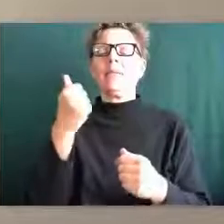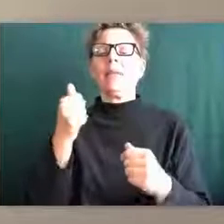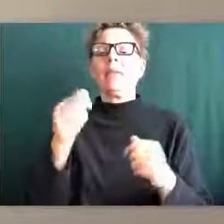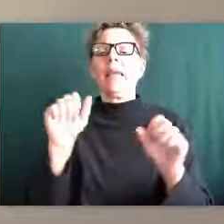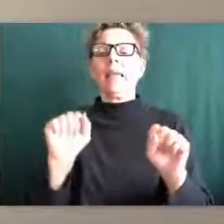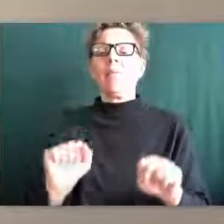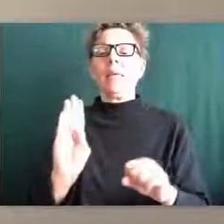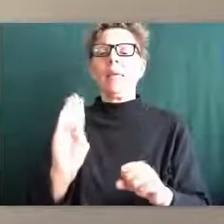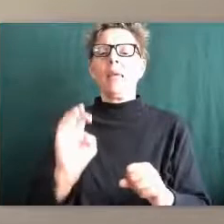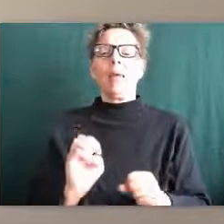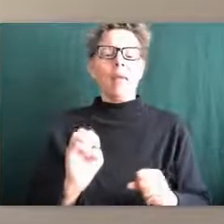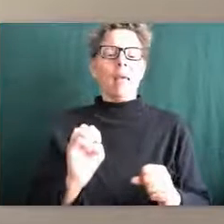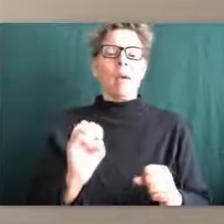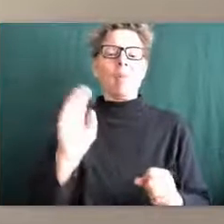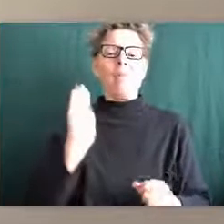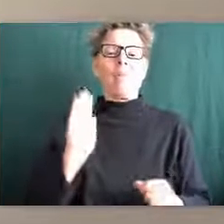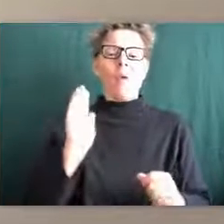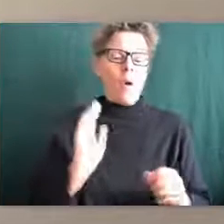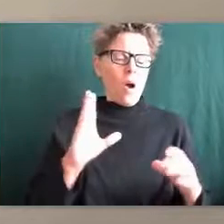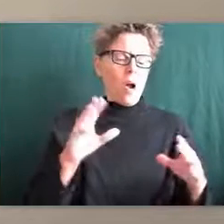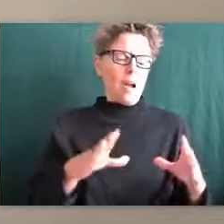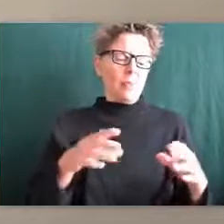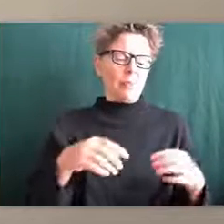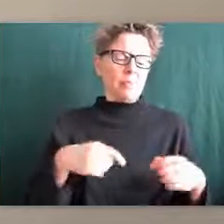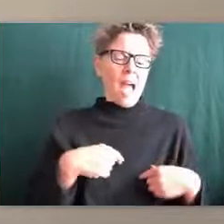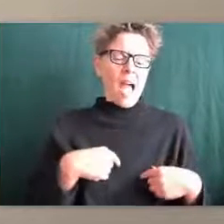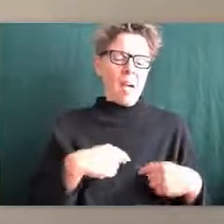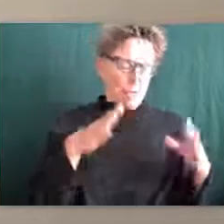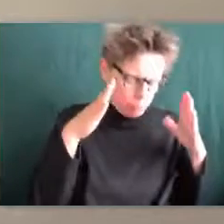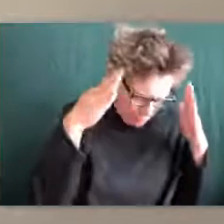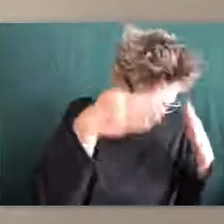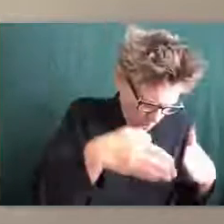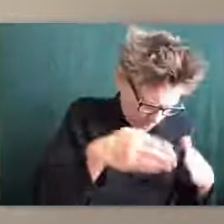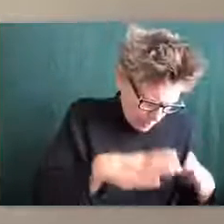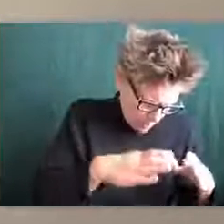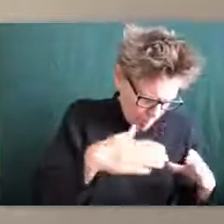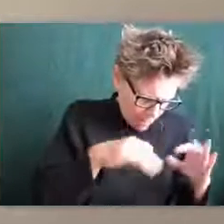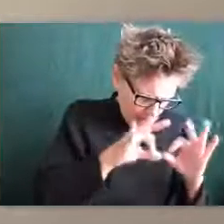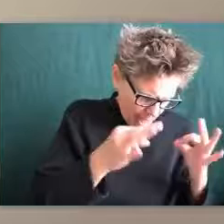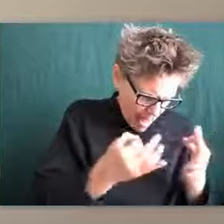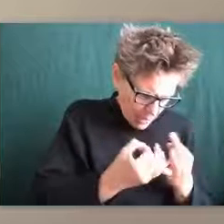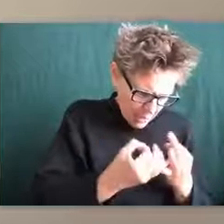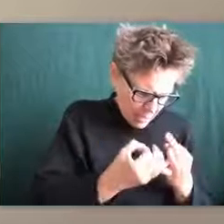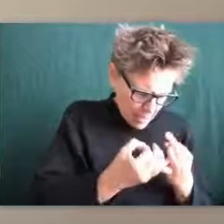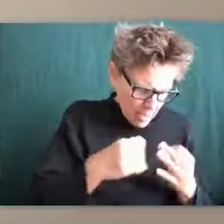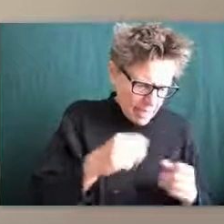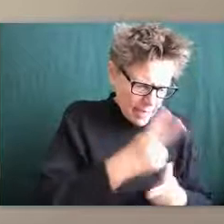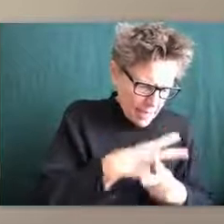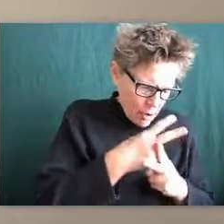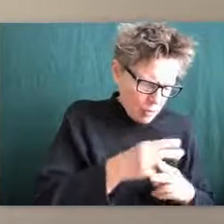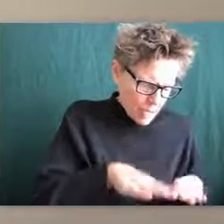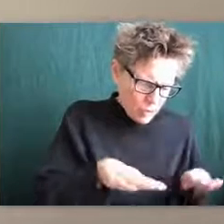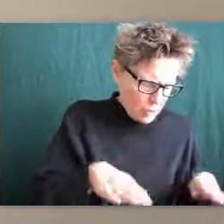Focus, I was not involved in the community. I was, raising my children and just didn't have that involvement in the community. At one